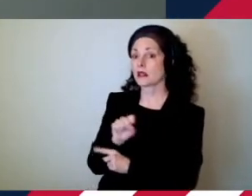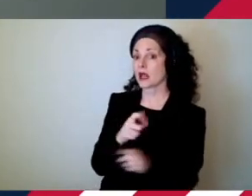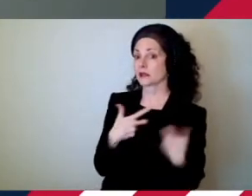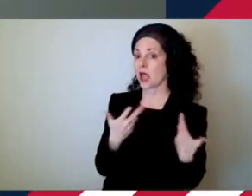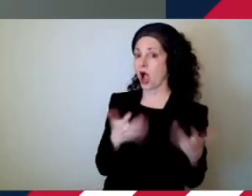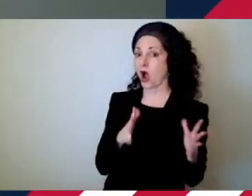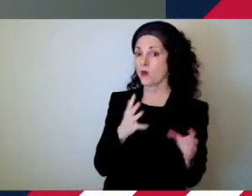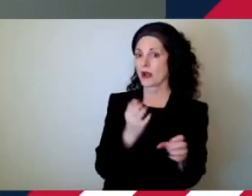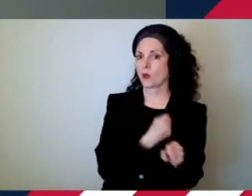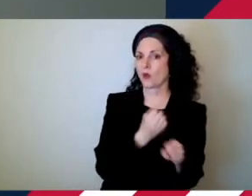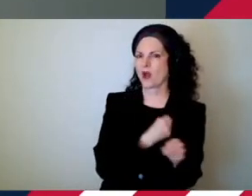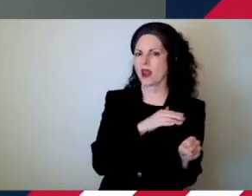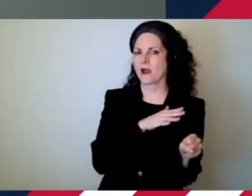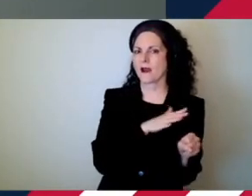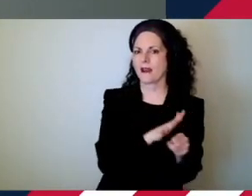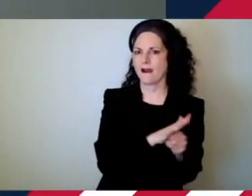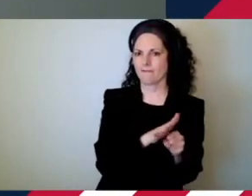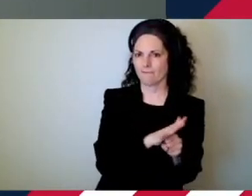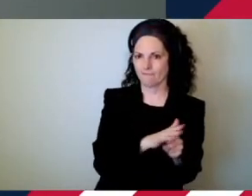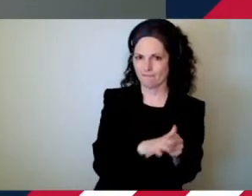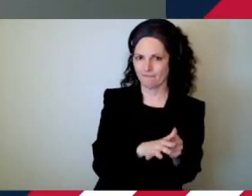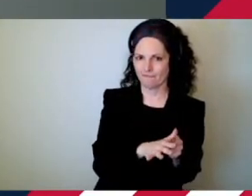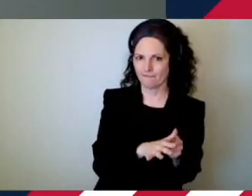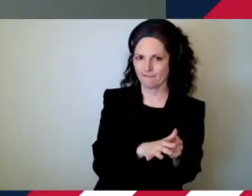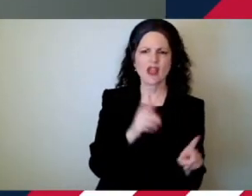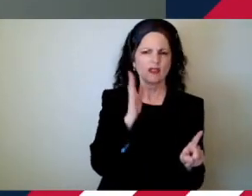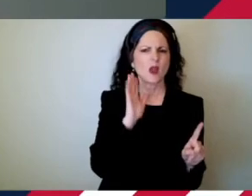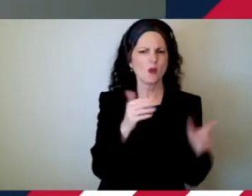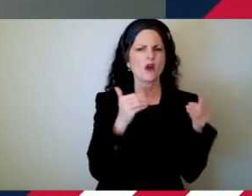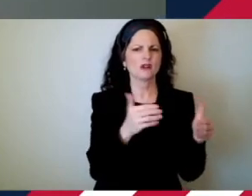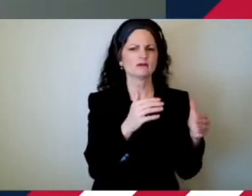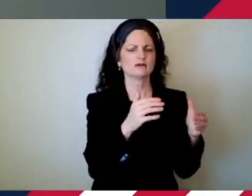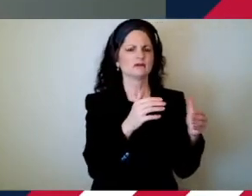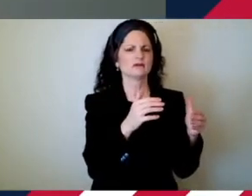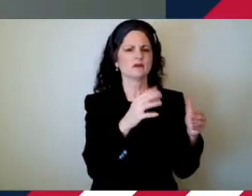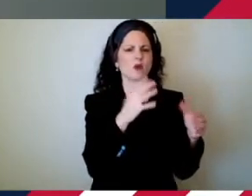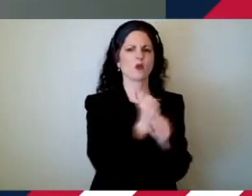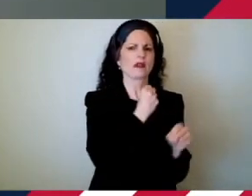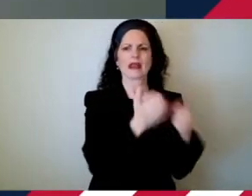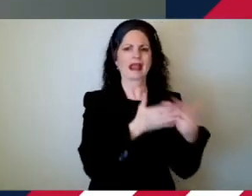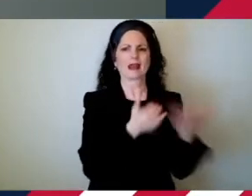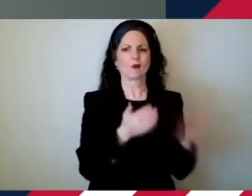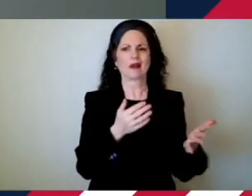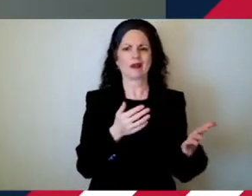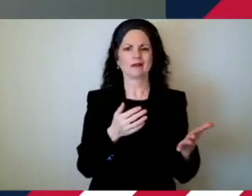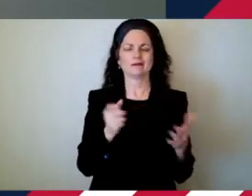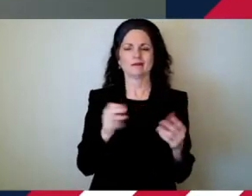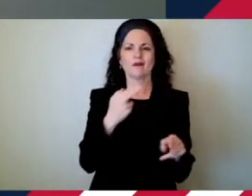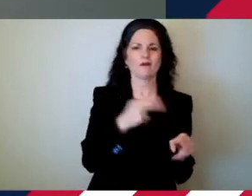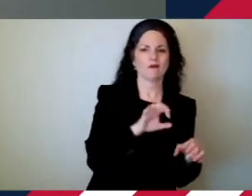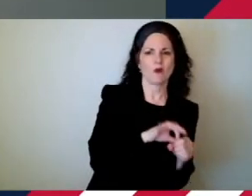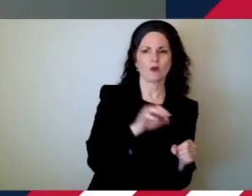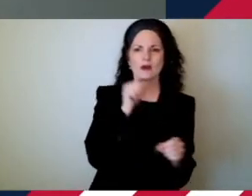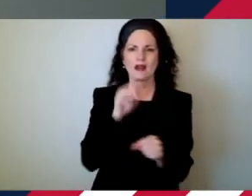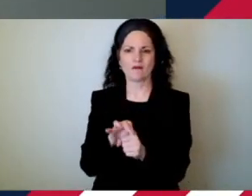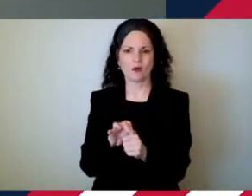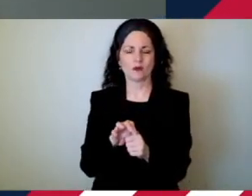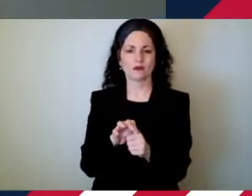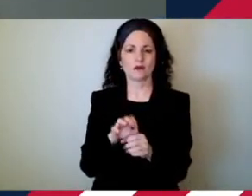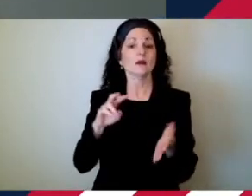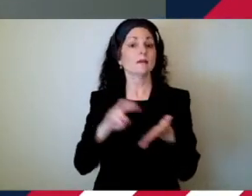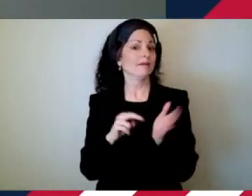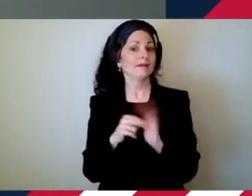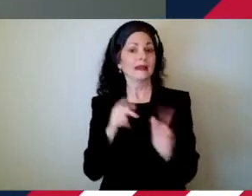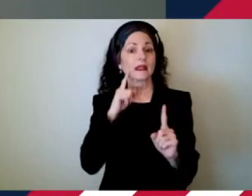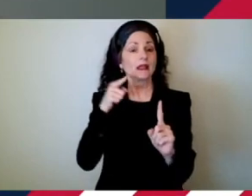would win the nomination outright without their influence. That way, unpledged delegates would serve their original purpose, which